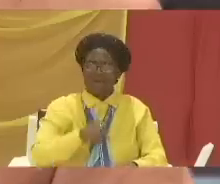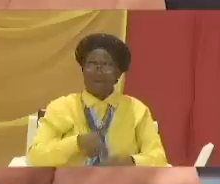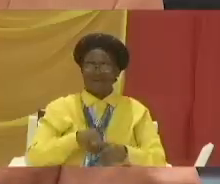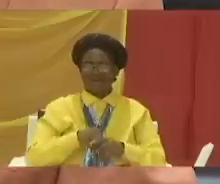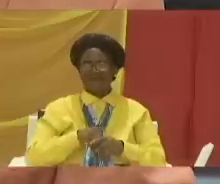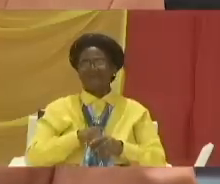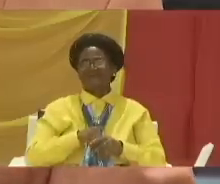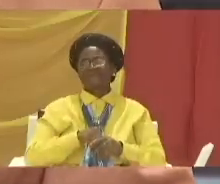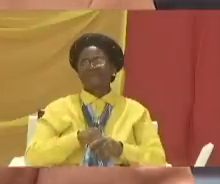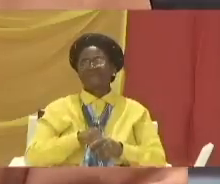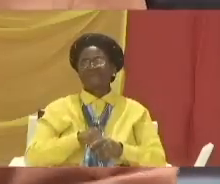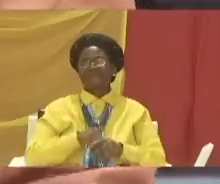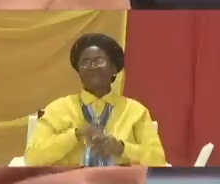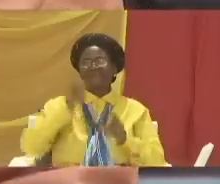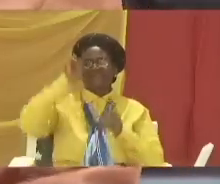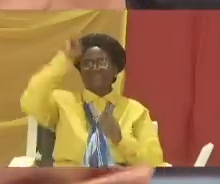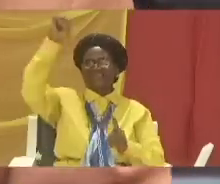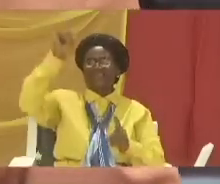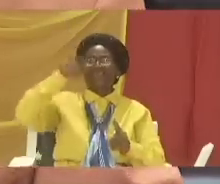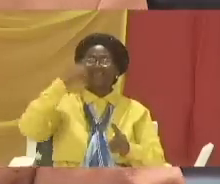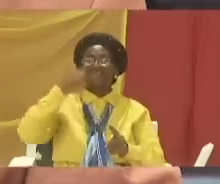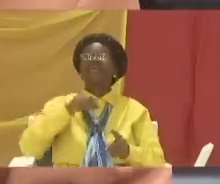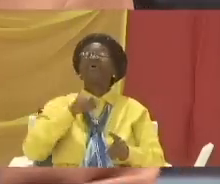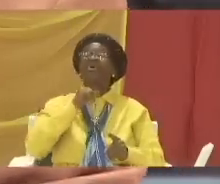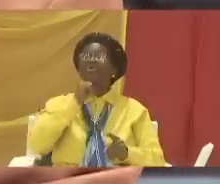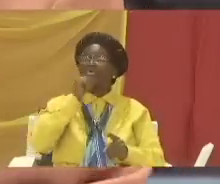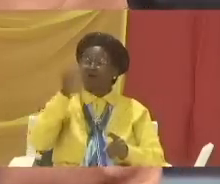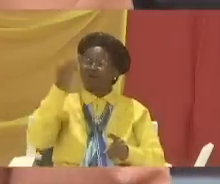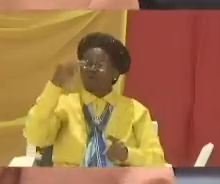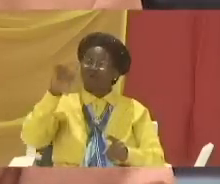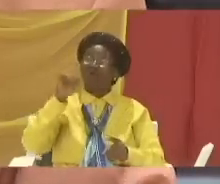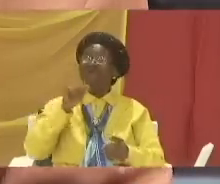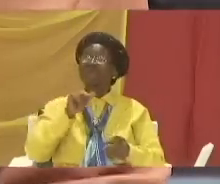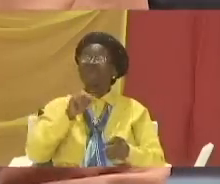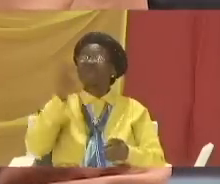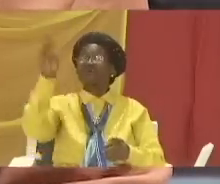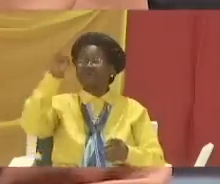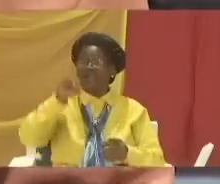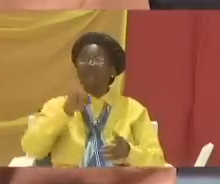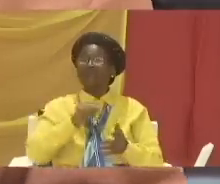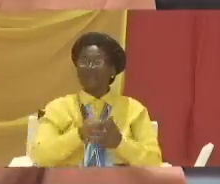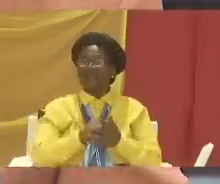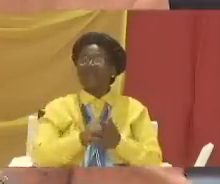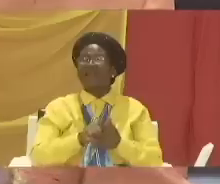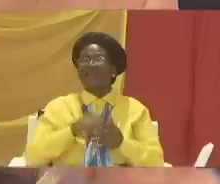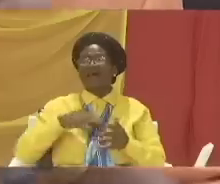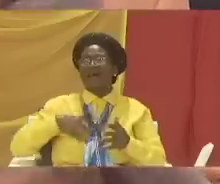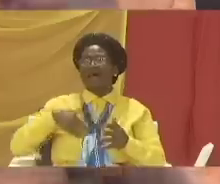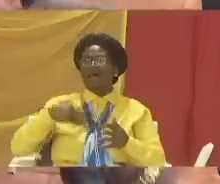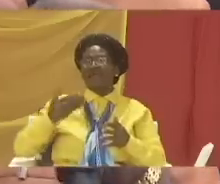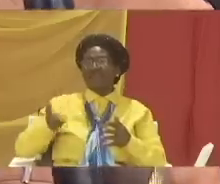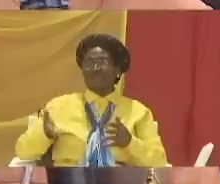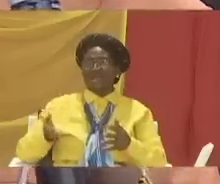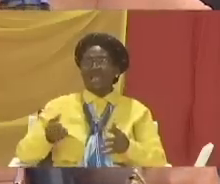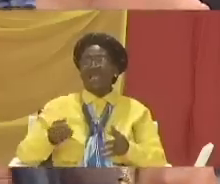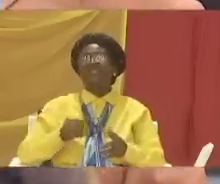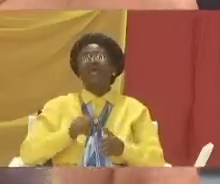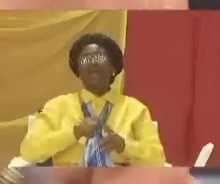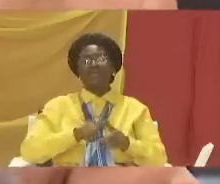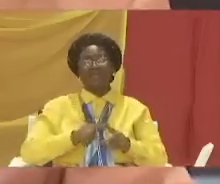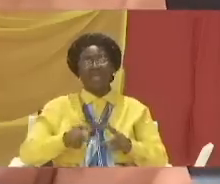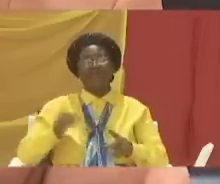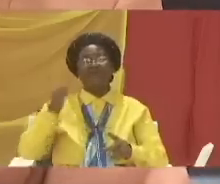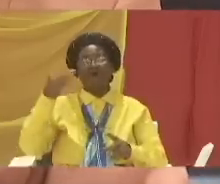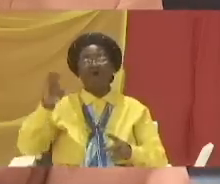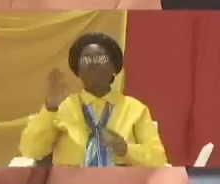He said, therefore, it's not of him that willeth, nor of him that runneth, but of God who shows mercy.